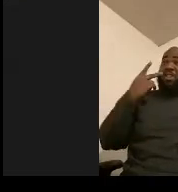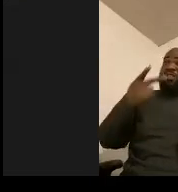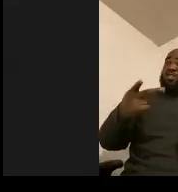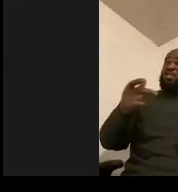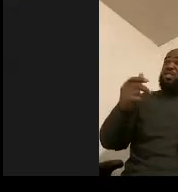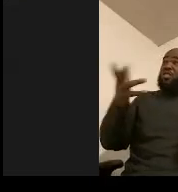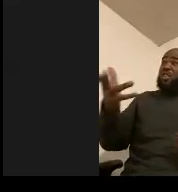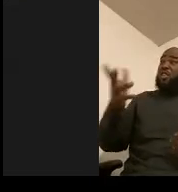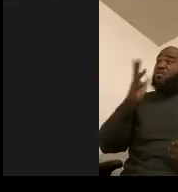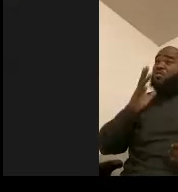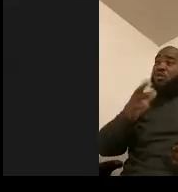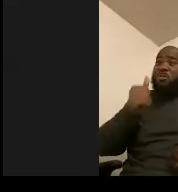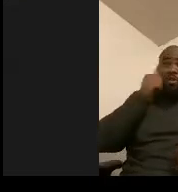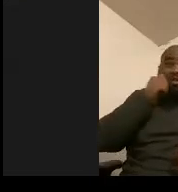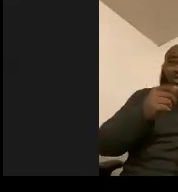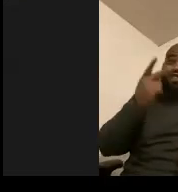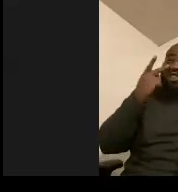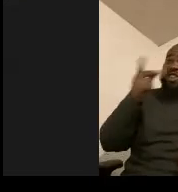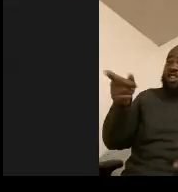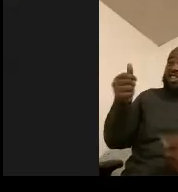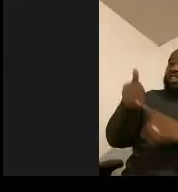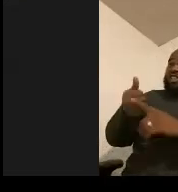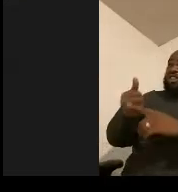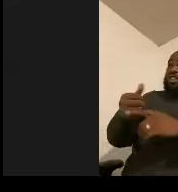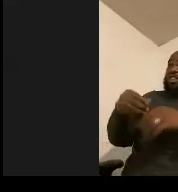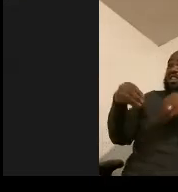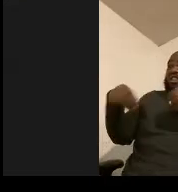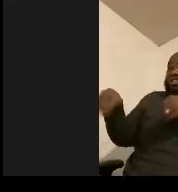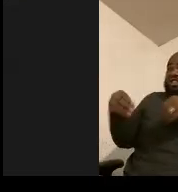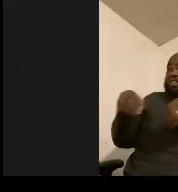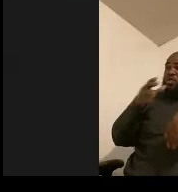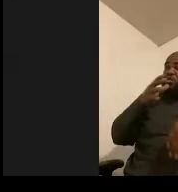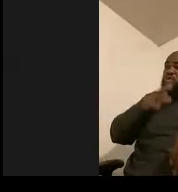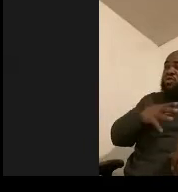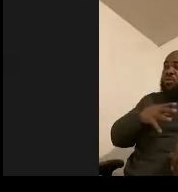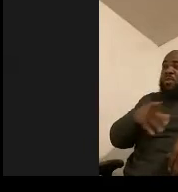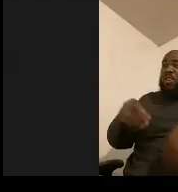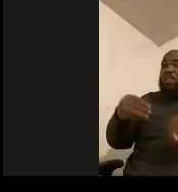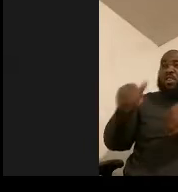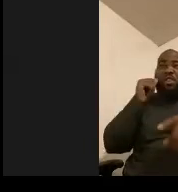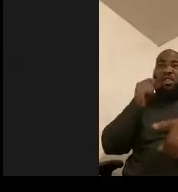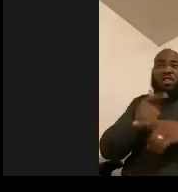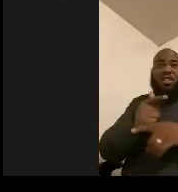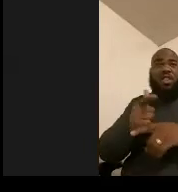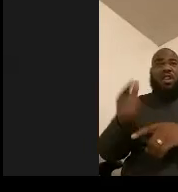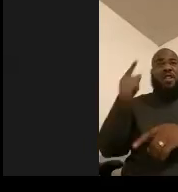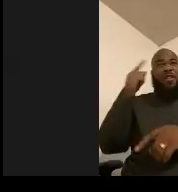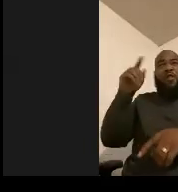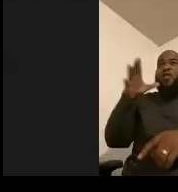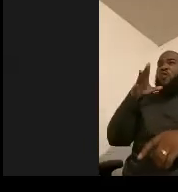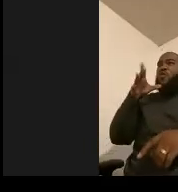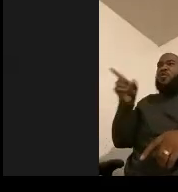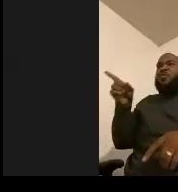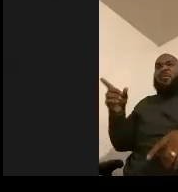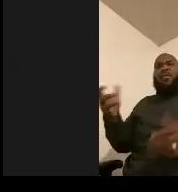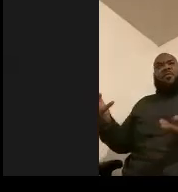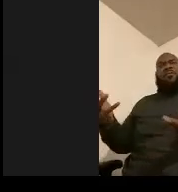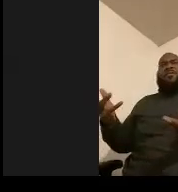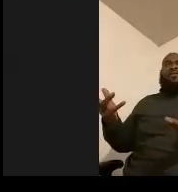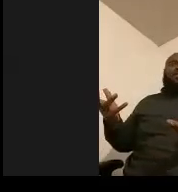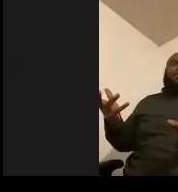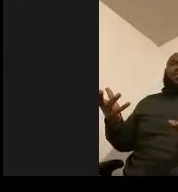children selling their sisters to our soldiers, soliciting for their mothers, right? Any righteous movement in the United